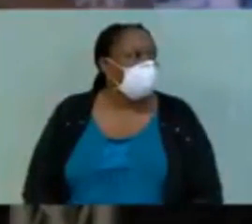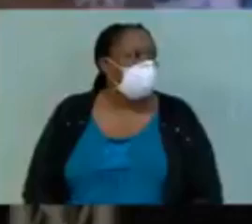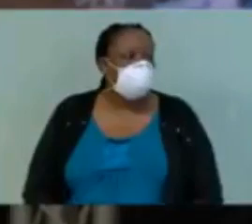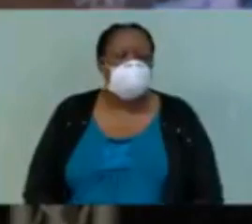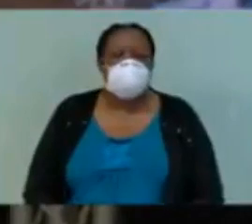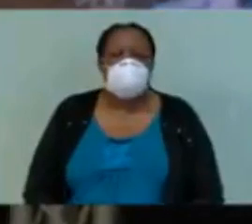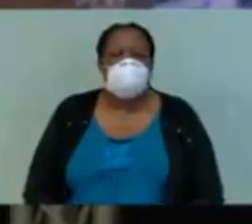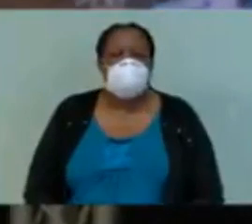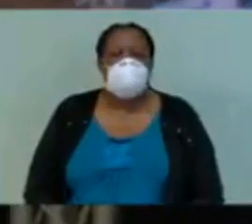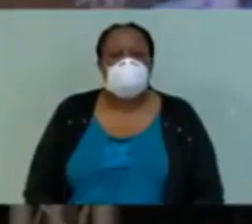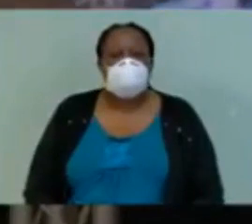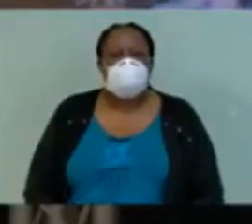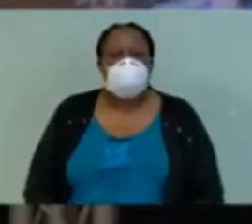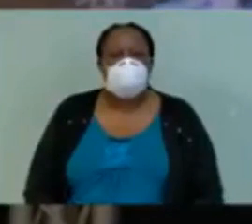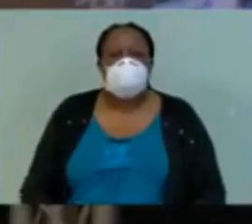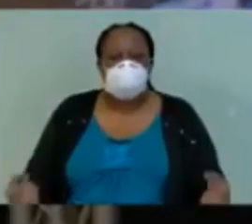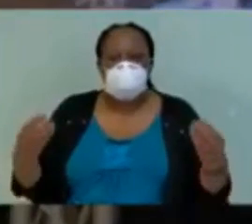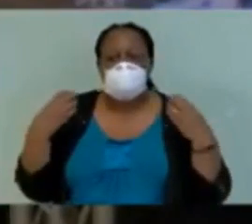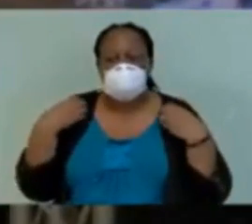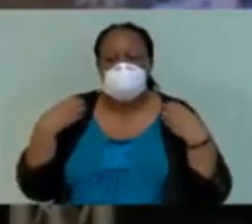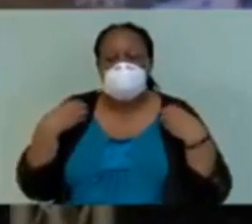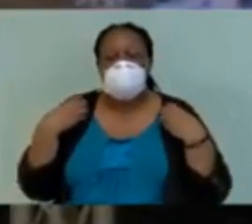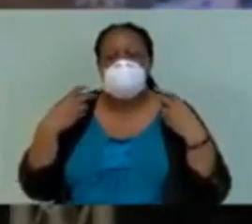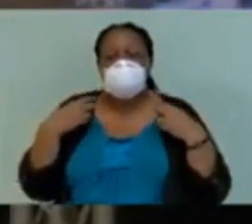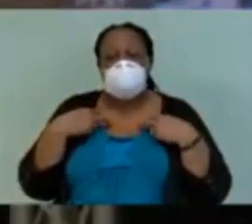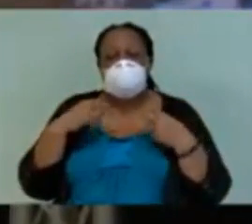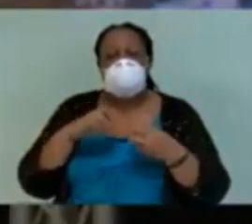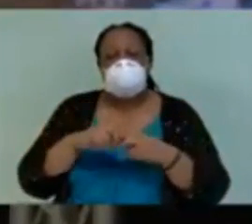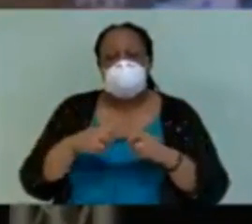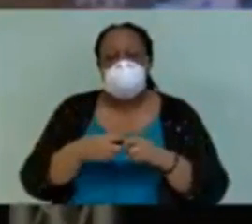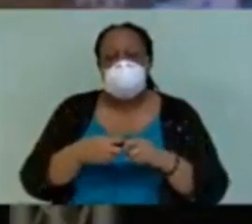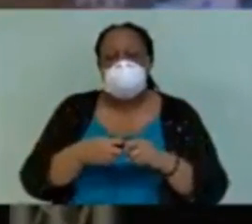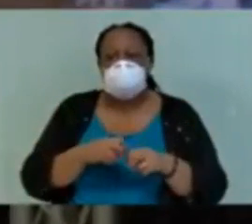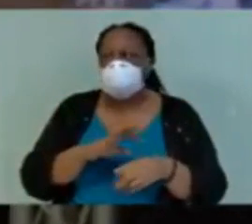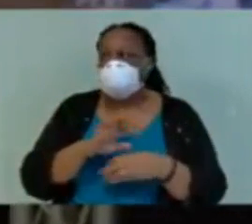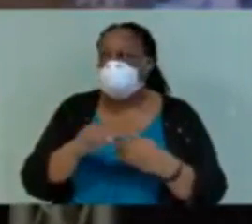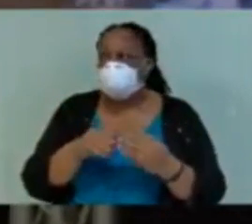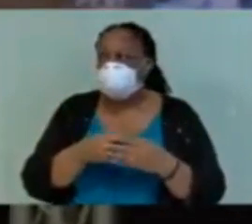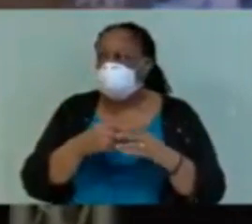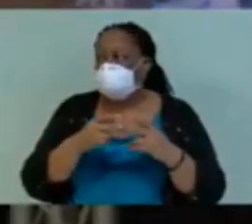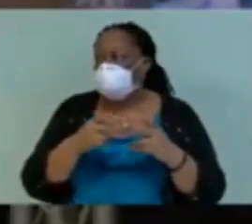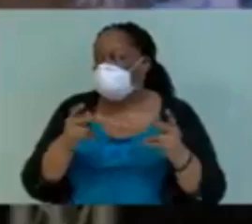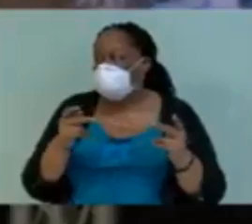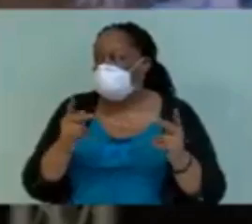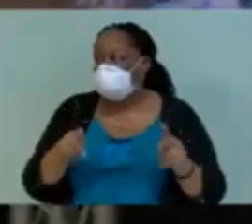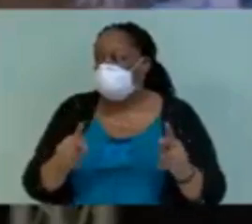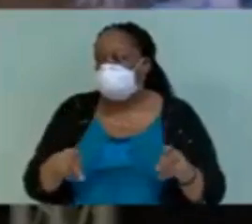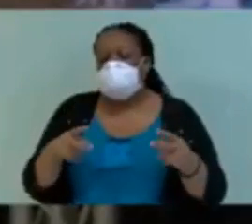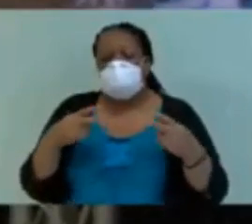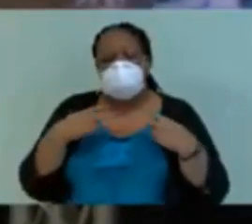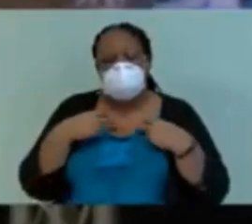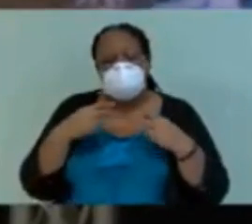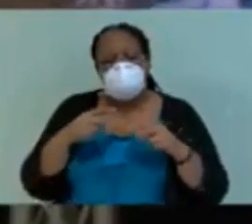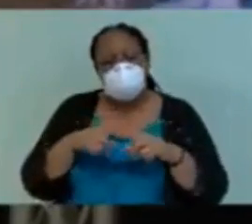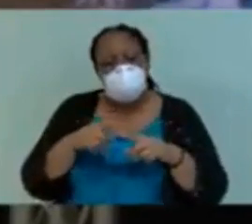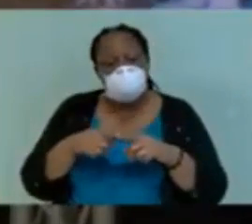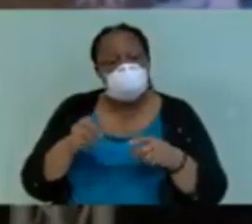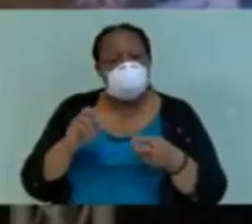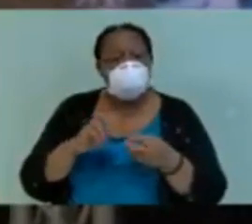The management says that the closure is necessary to resolve some internal issues